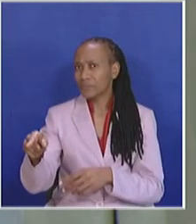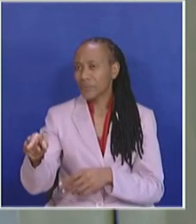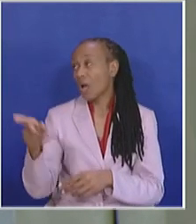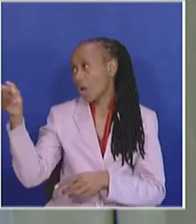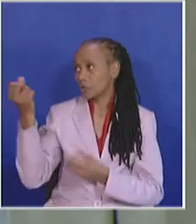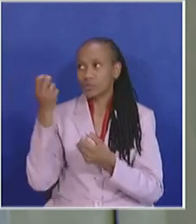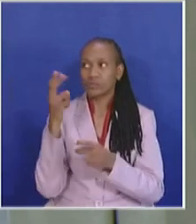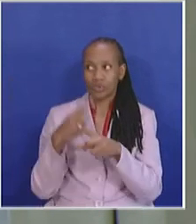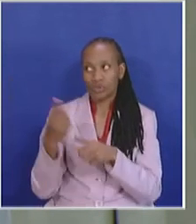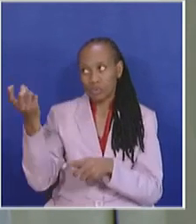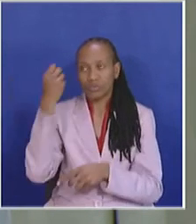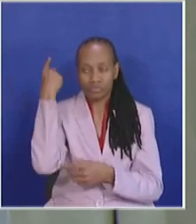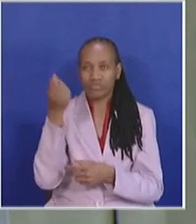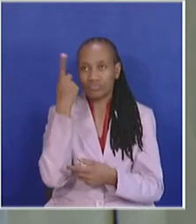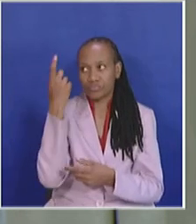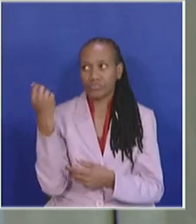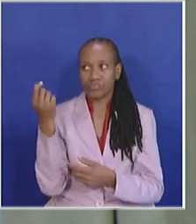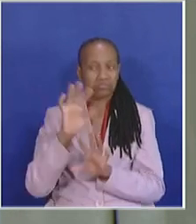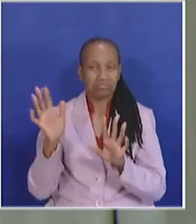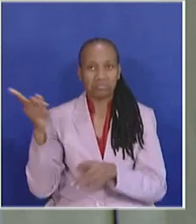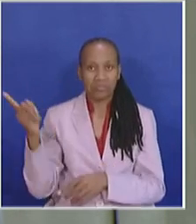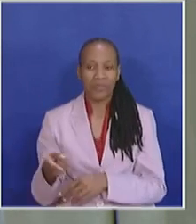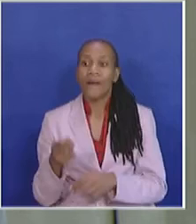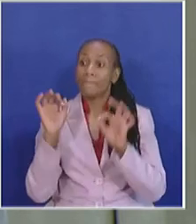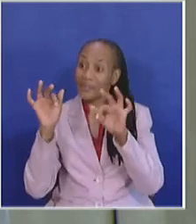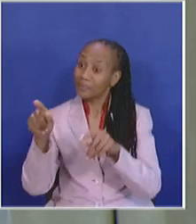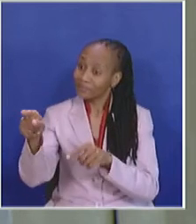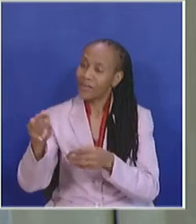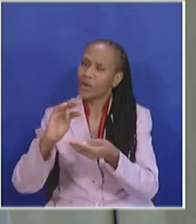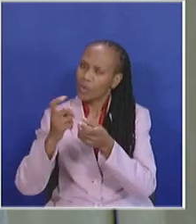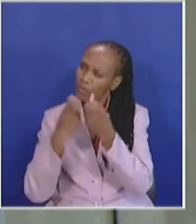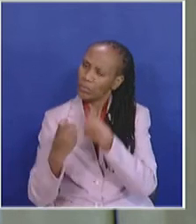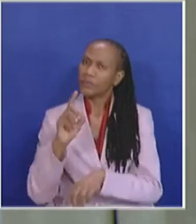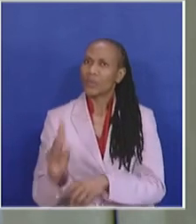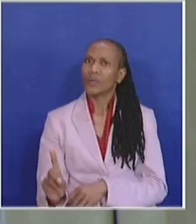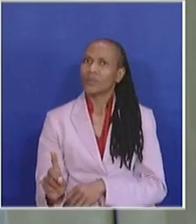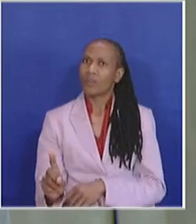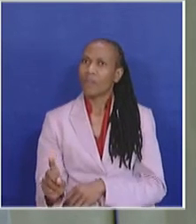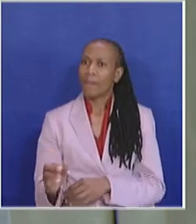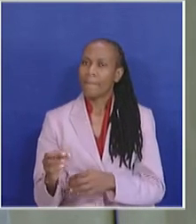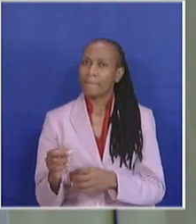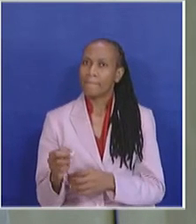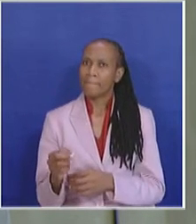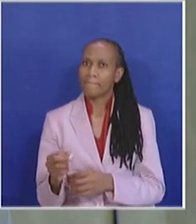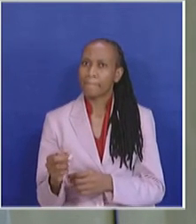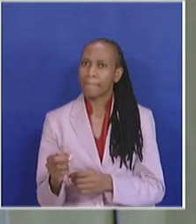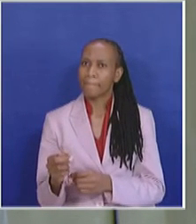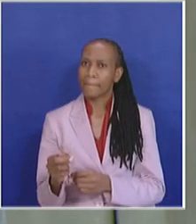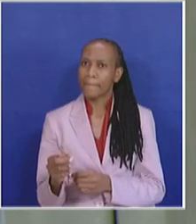besihamba kuzo, the complaint was ubana the current MIG fund is not sufficient. It does not